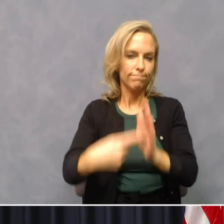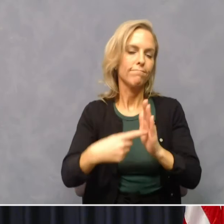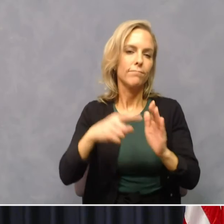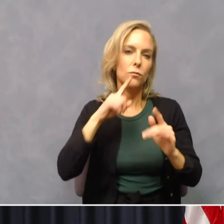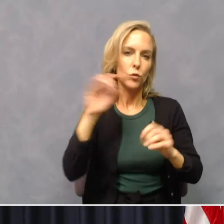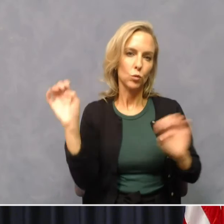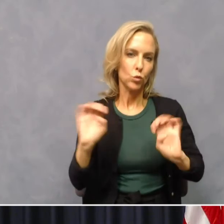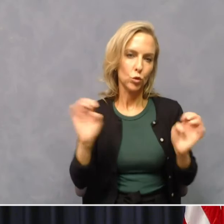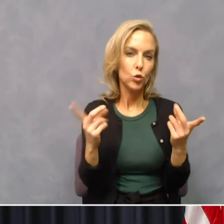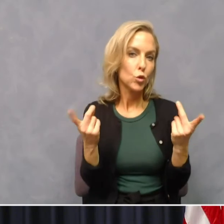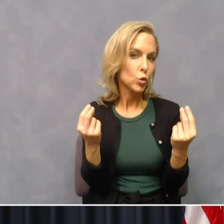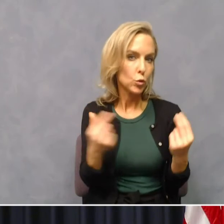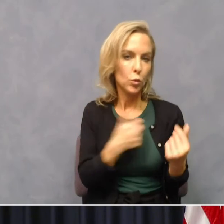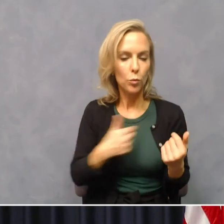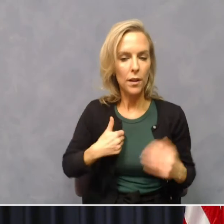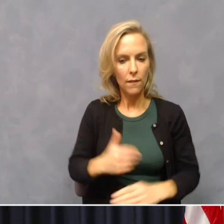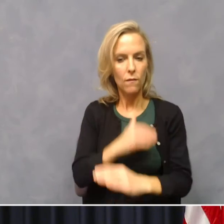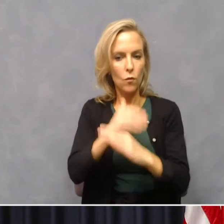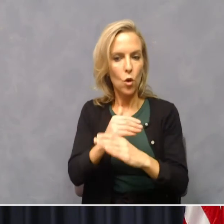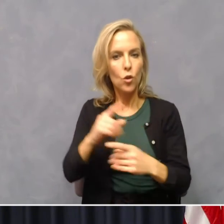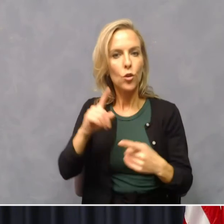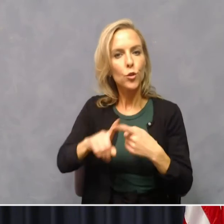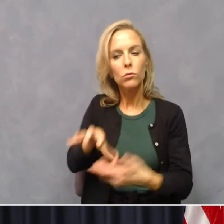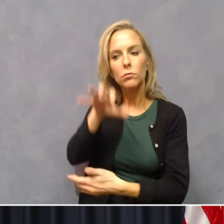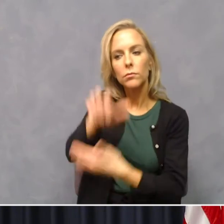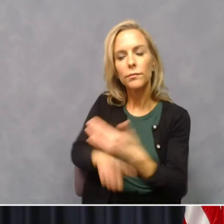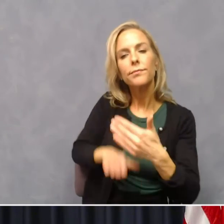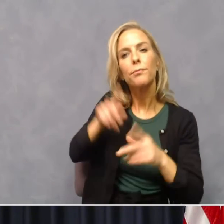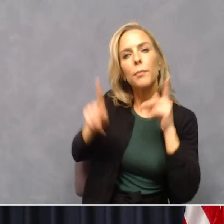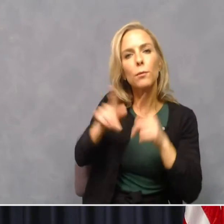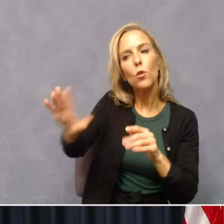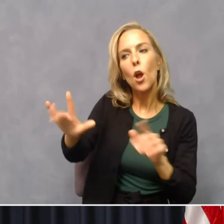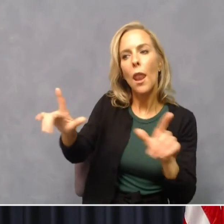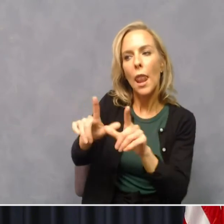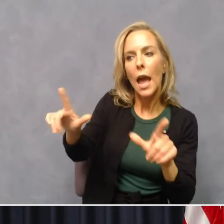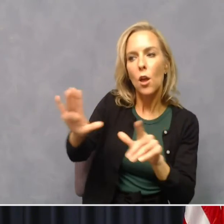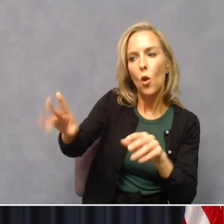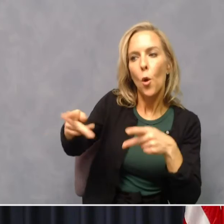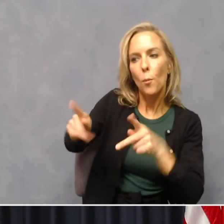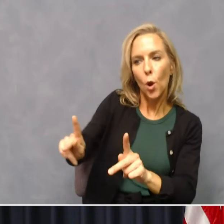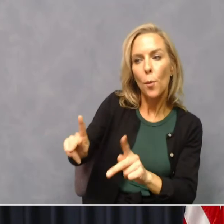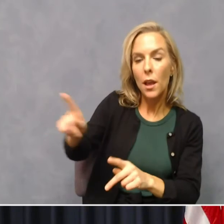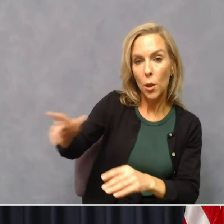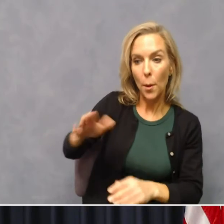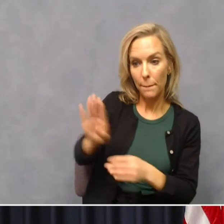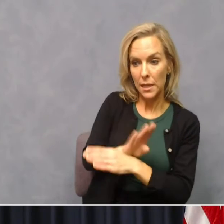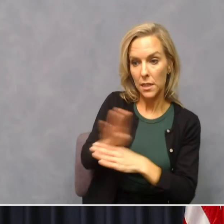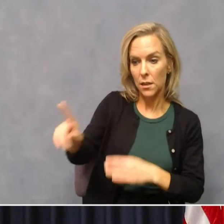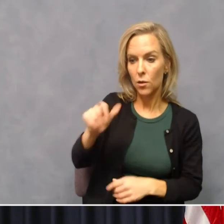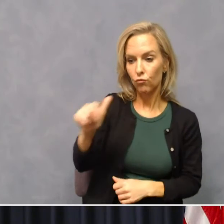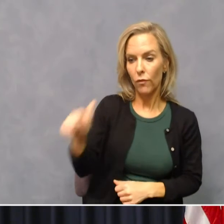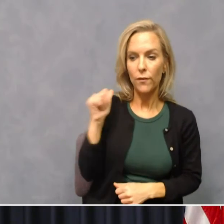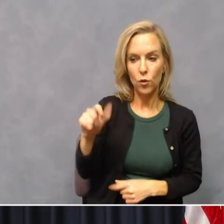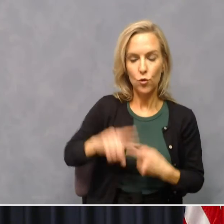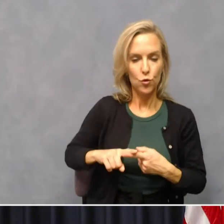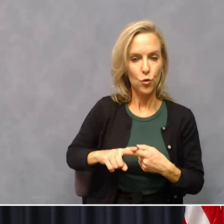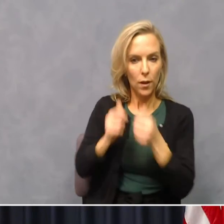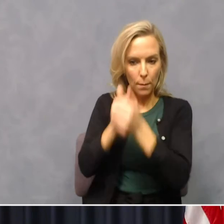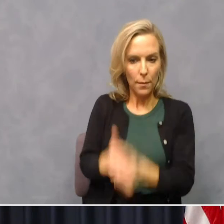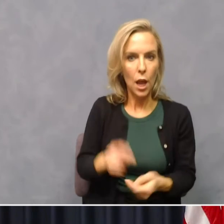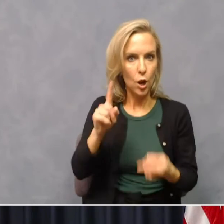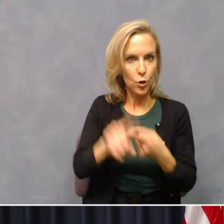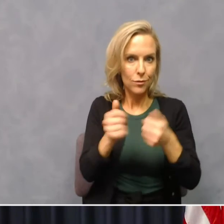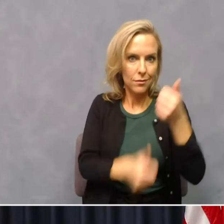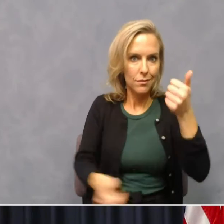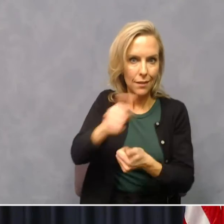is prevent us from revoking food permits if a business chooses not to comply with executive orders. Well,